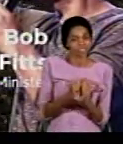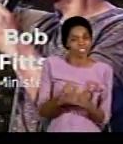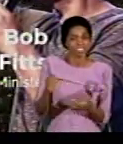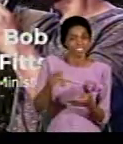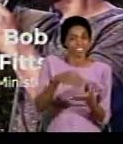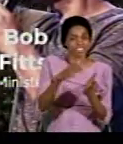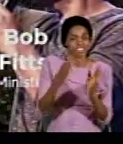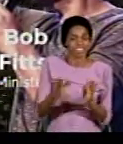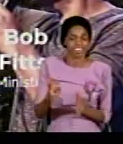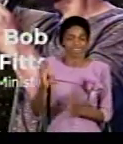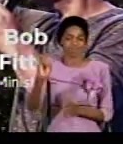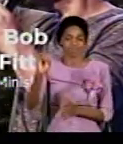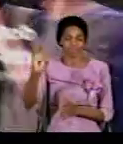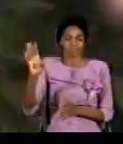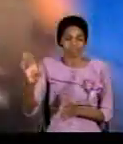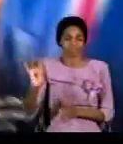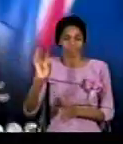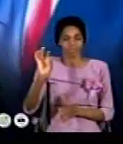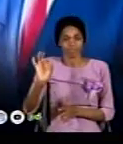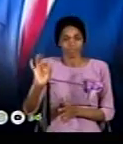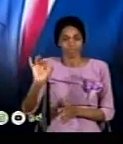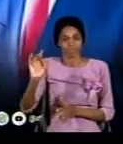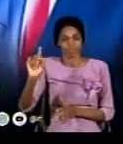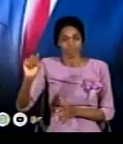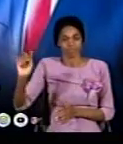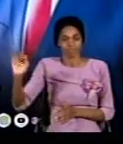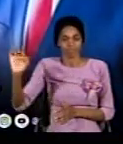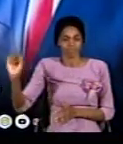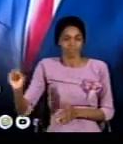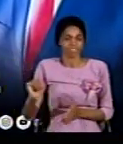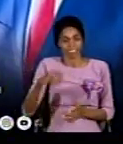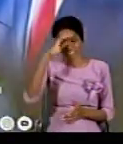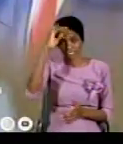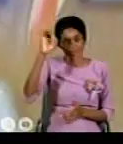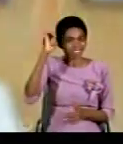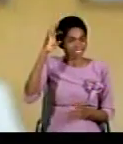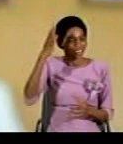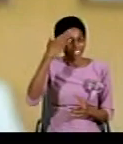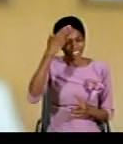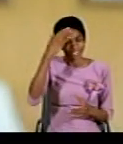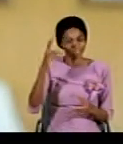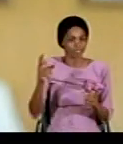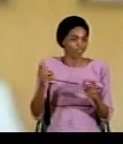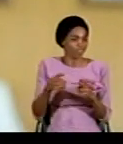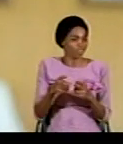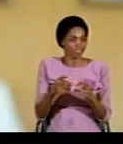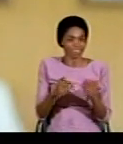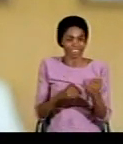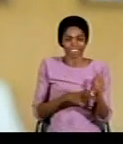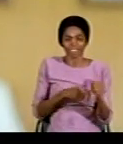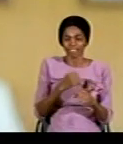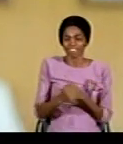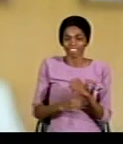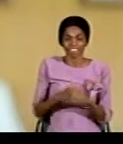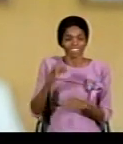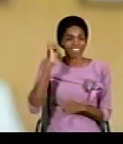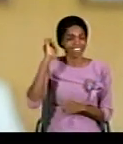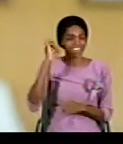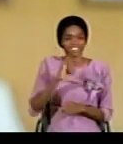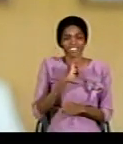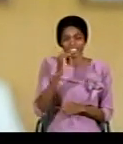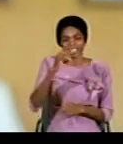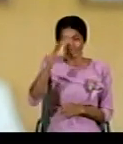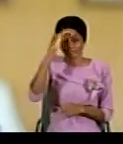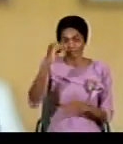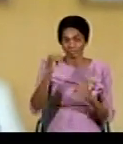for many, many years, many decades. A very strong, anointed American gospel